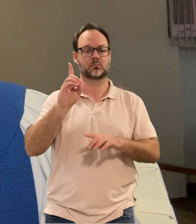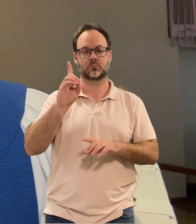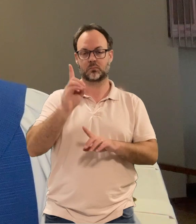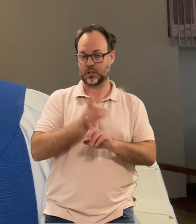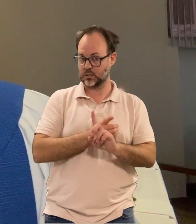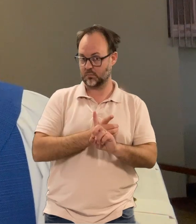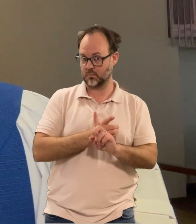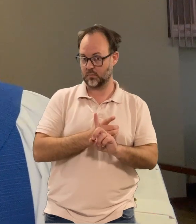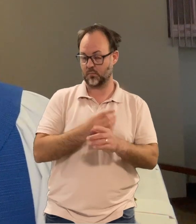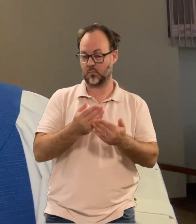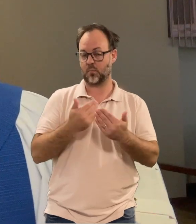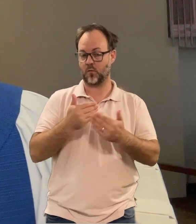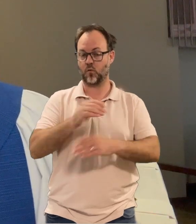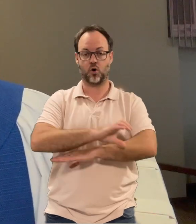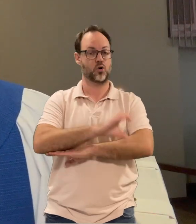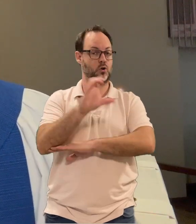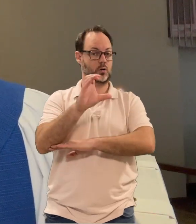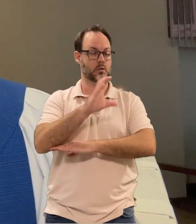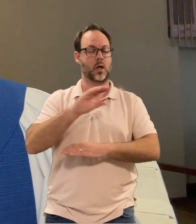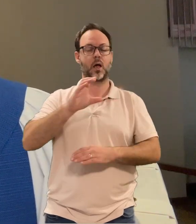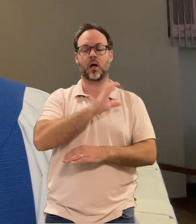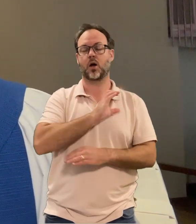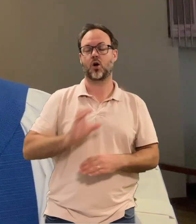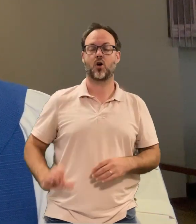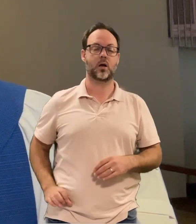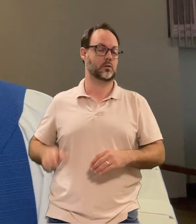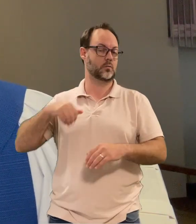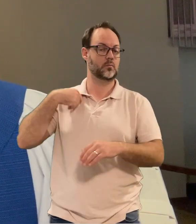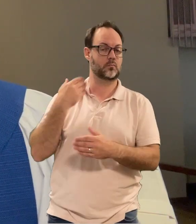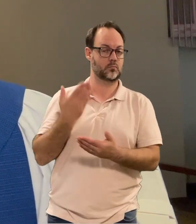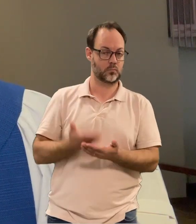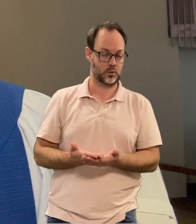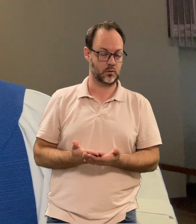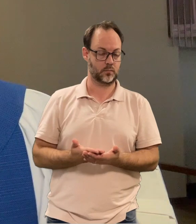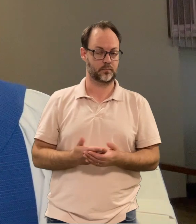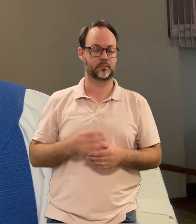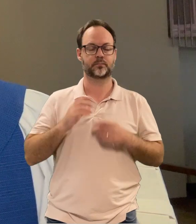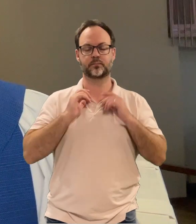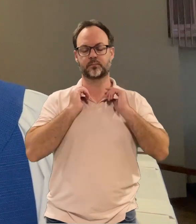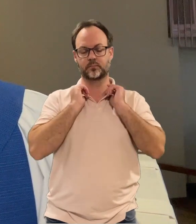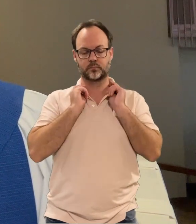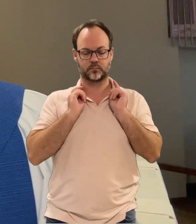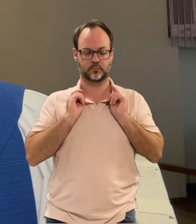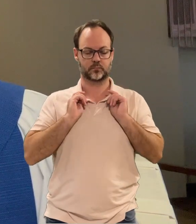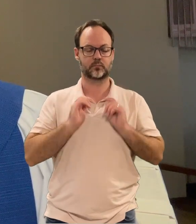to the month of December, before we celebrate Christmas and the birth of Christ in